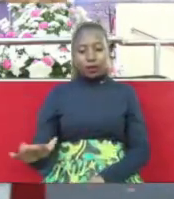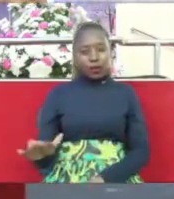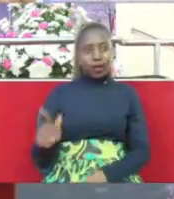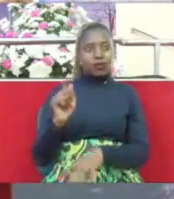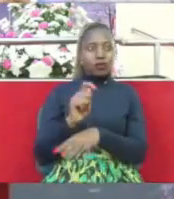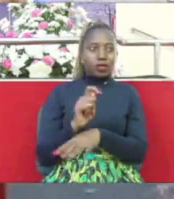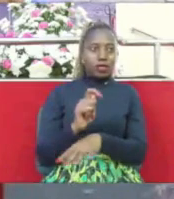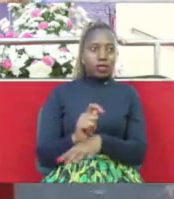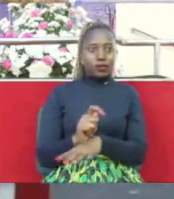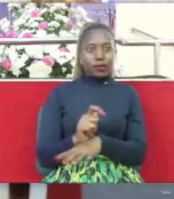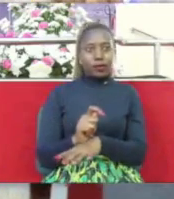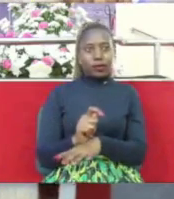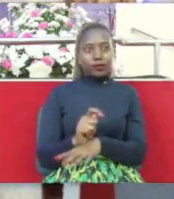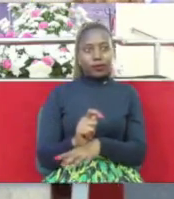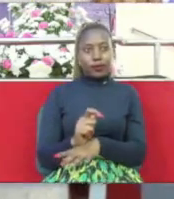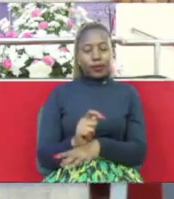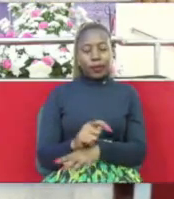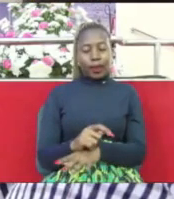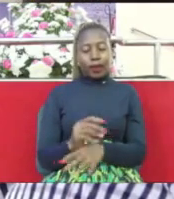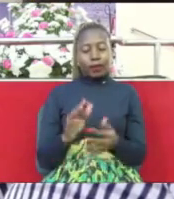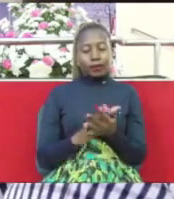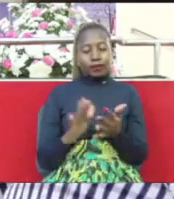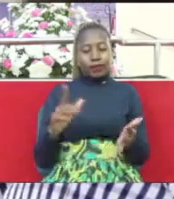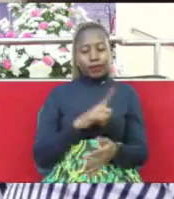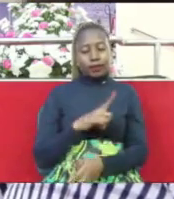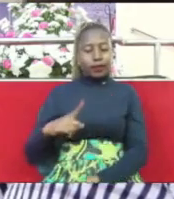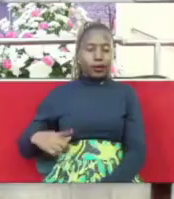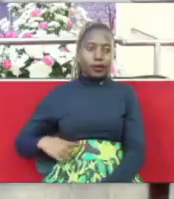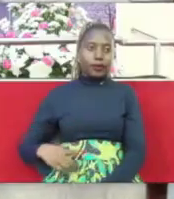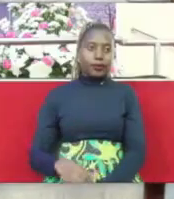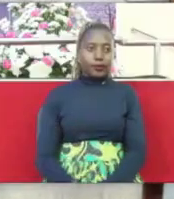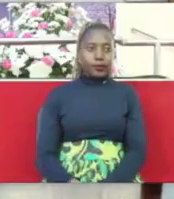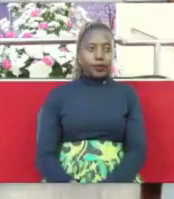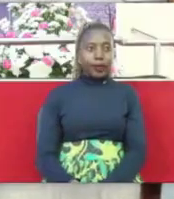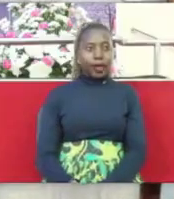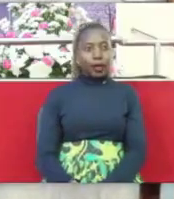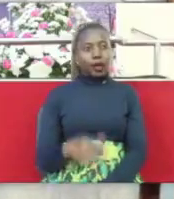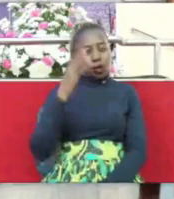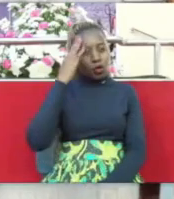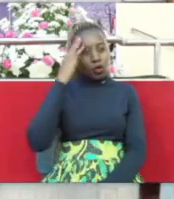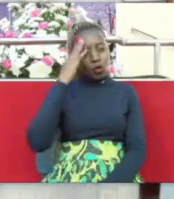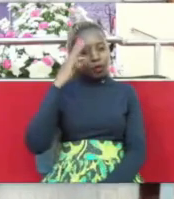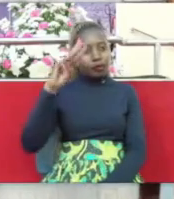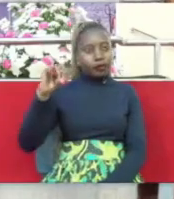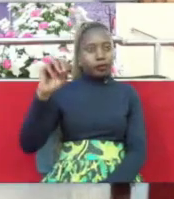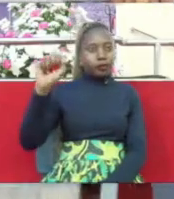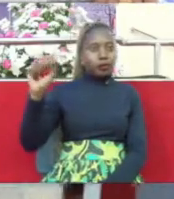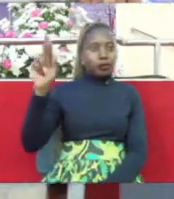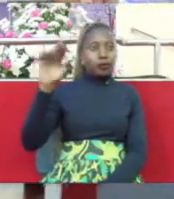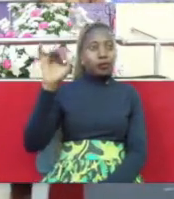God. Katika uwepo wa Bwana. Bwana Yesu asifiwe. Amen. You know, Mary was the mother, but still she